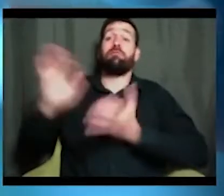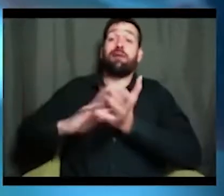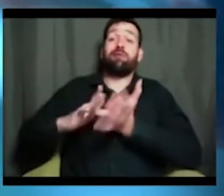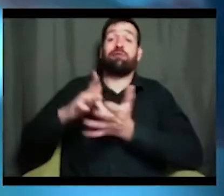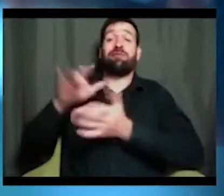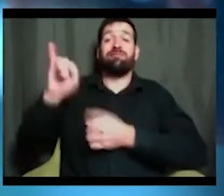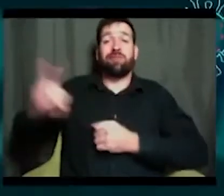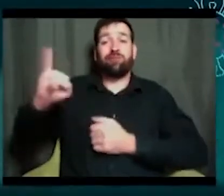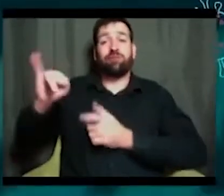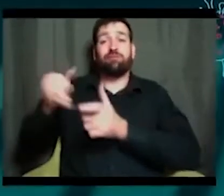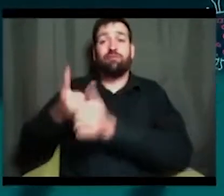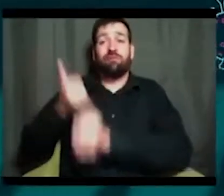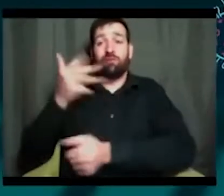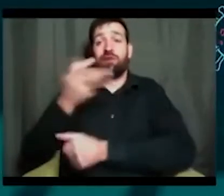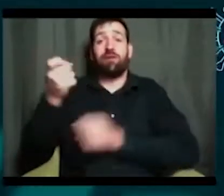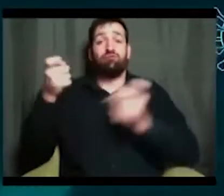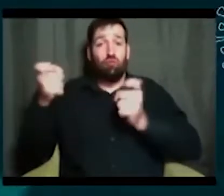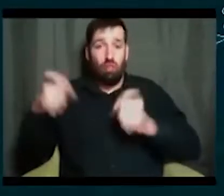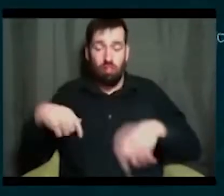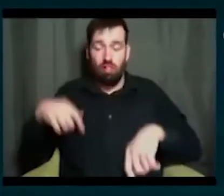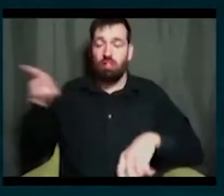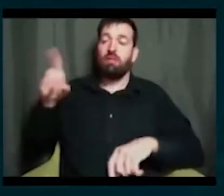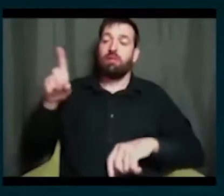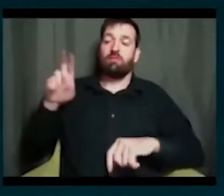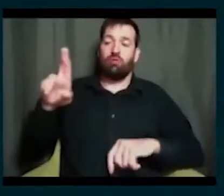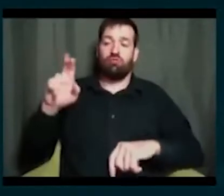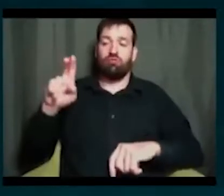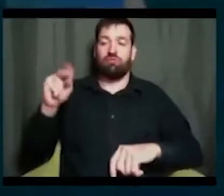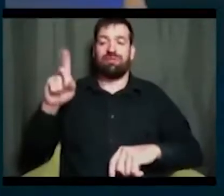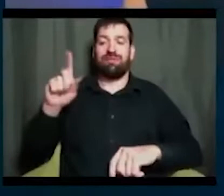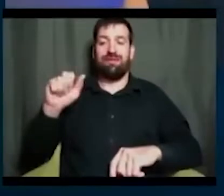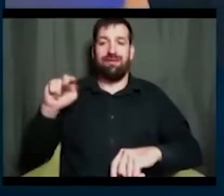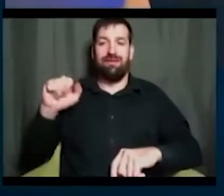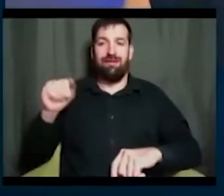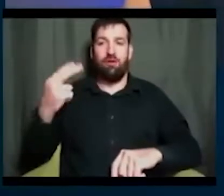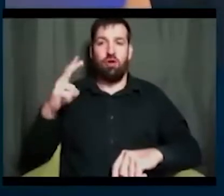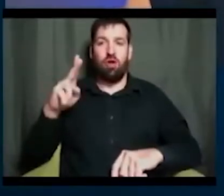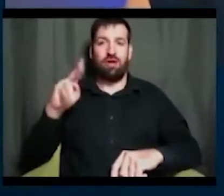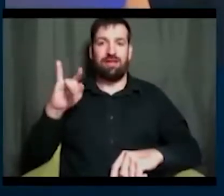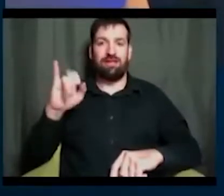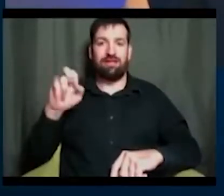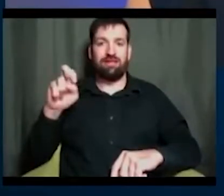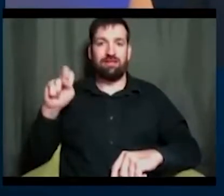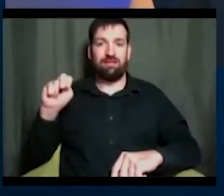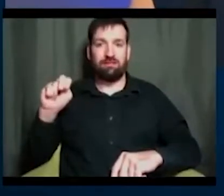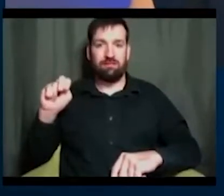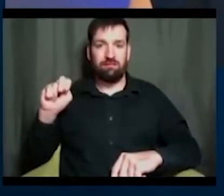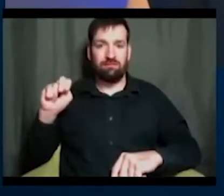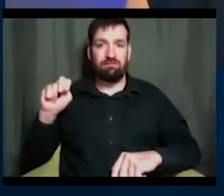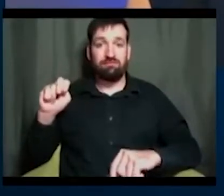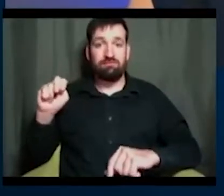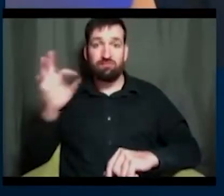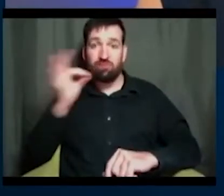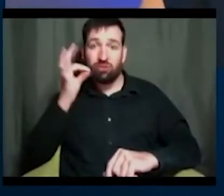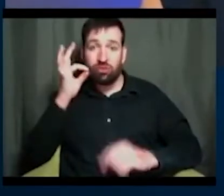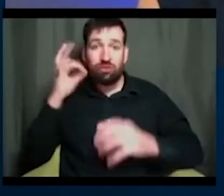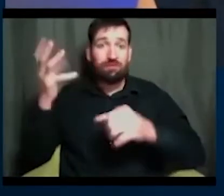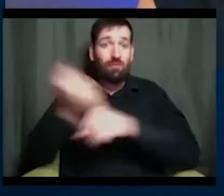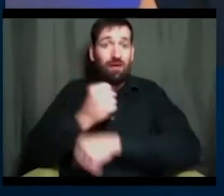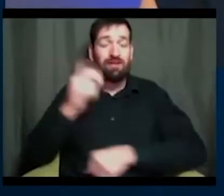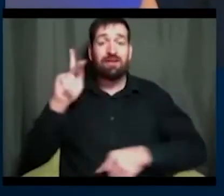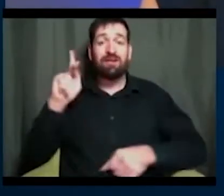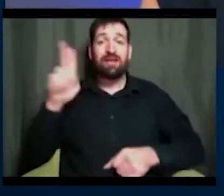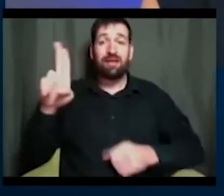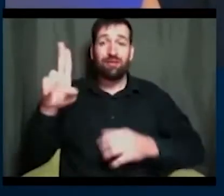joins us with numbers. How'd we do coming out of the weekend? Good morning, by the way. Yeah, the Chiefs won, KU won. So you're